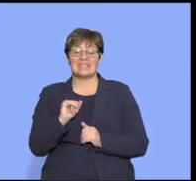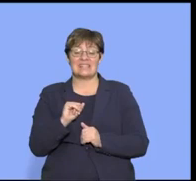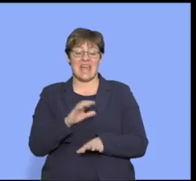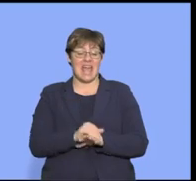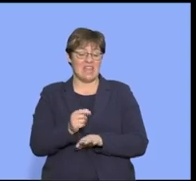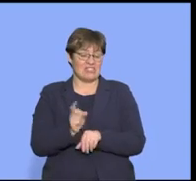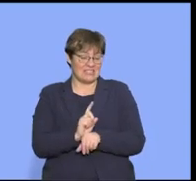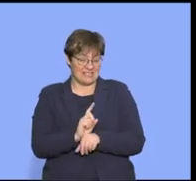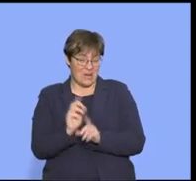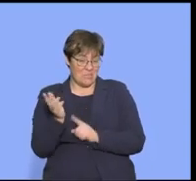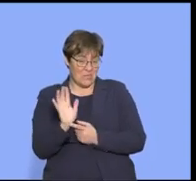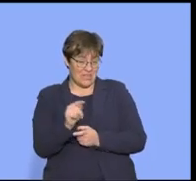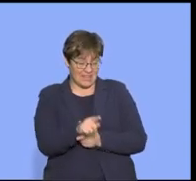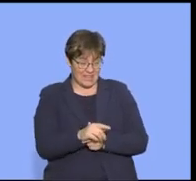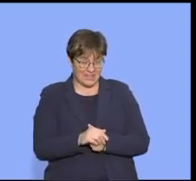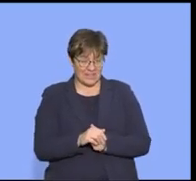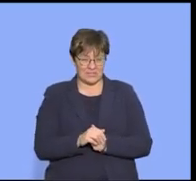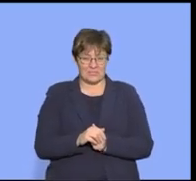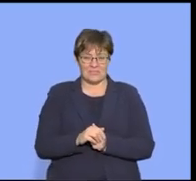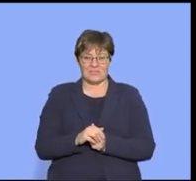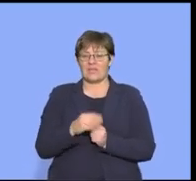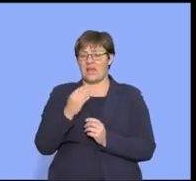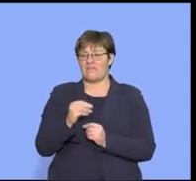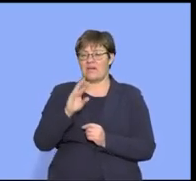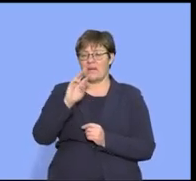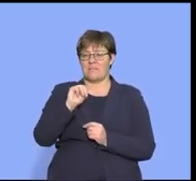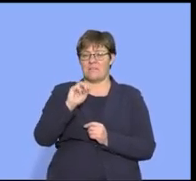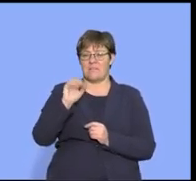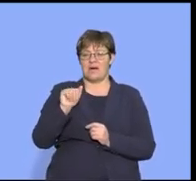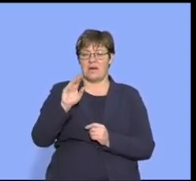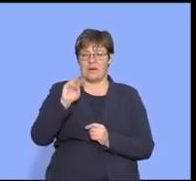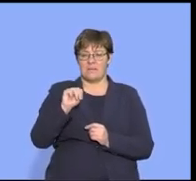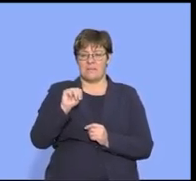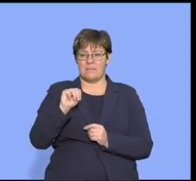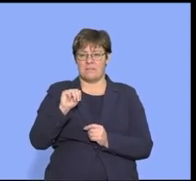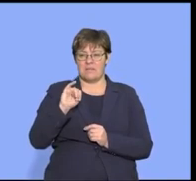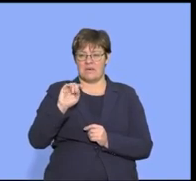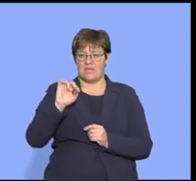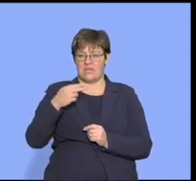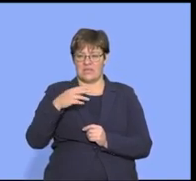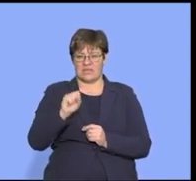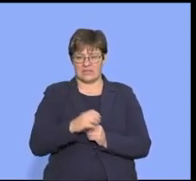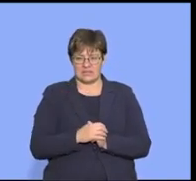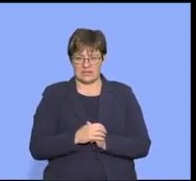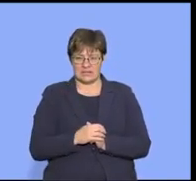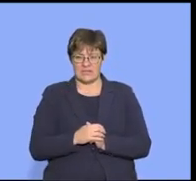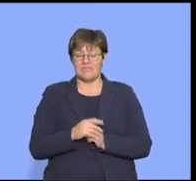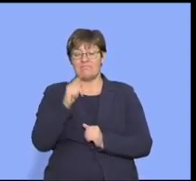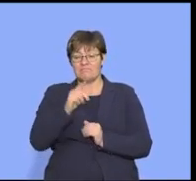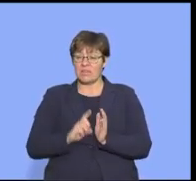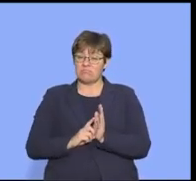movies, here we have mammoths. Okay, and the mammoths